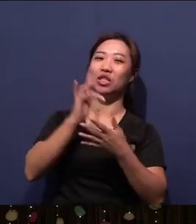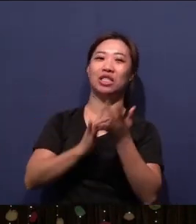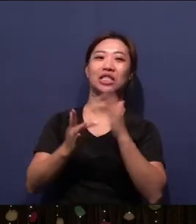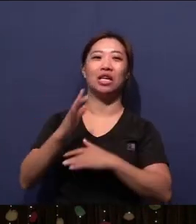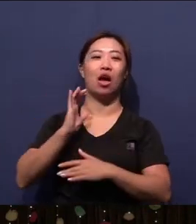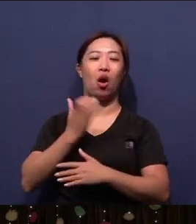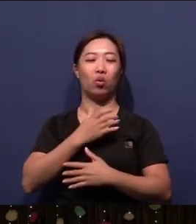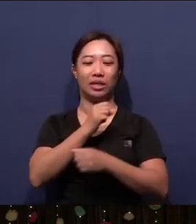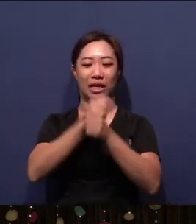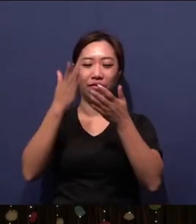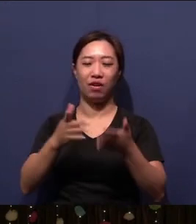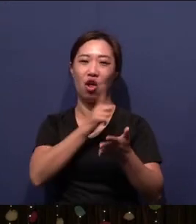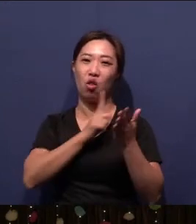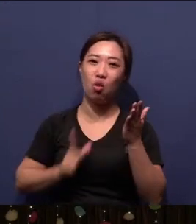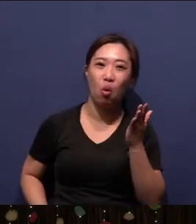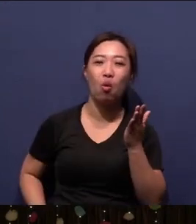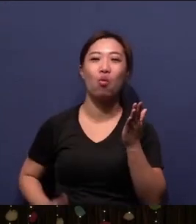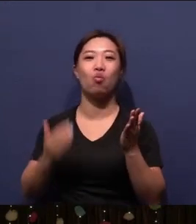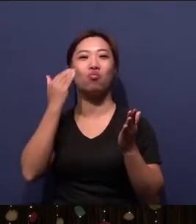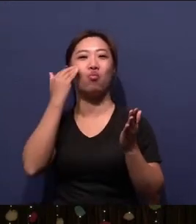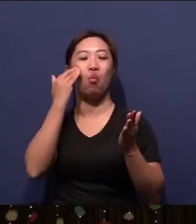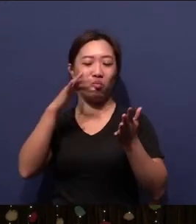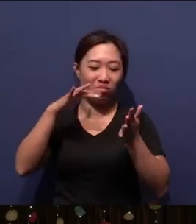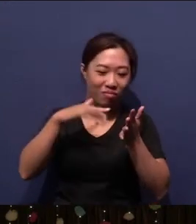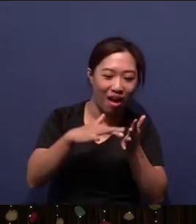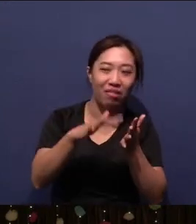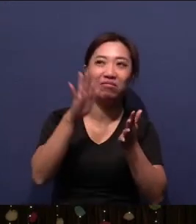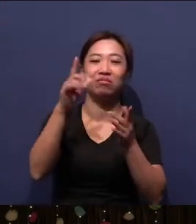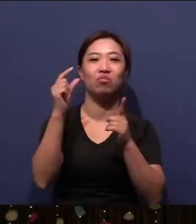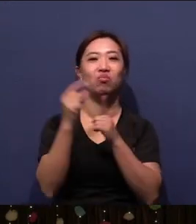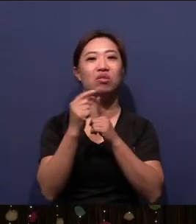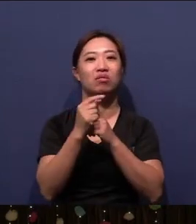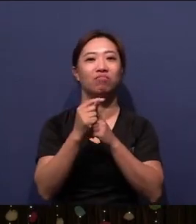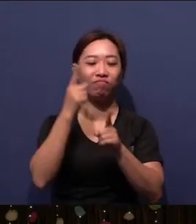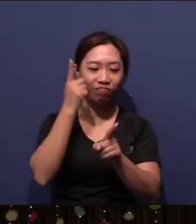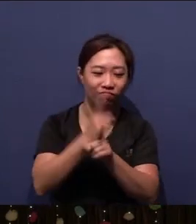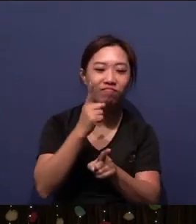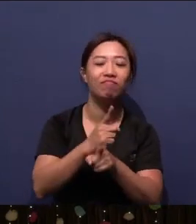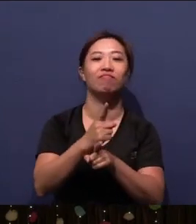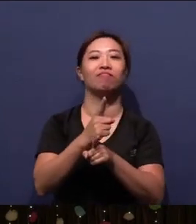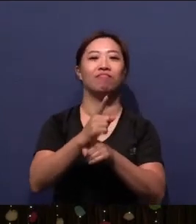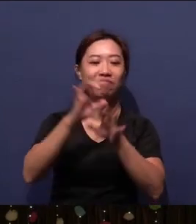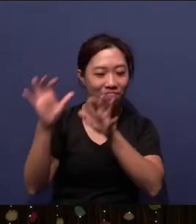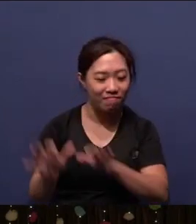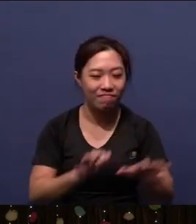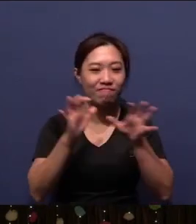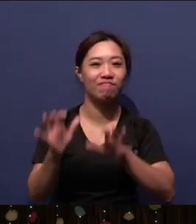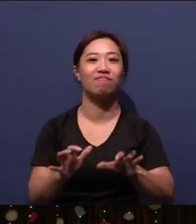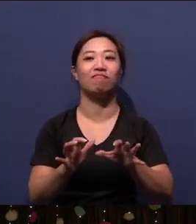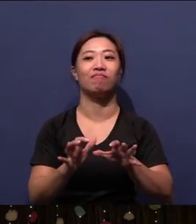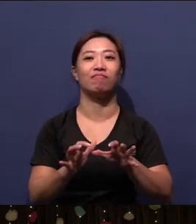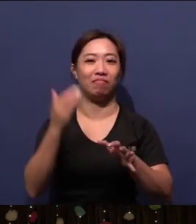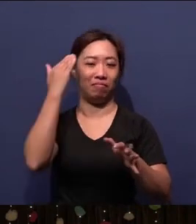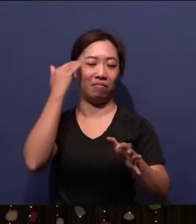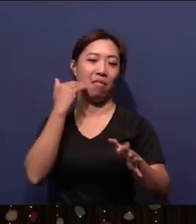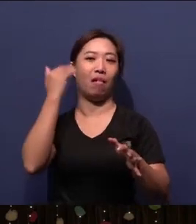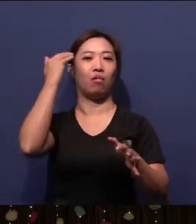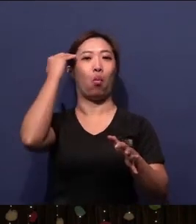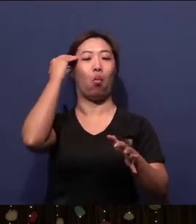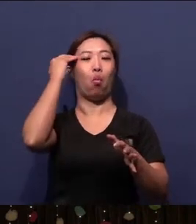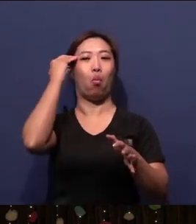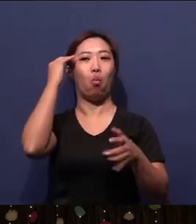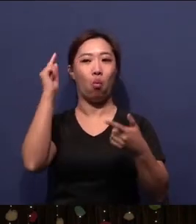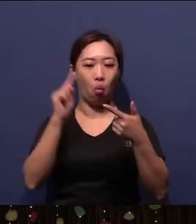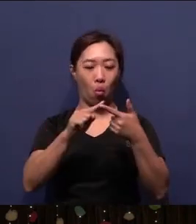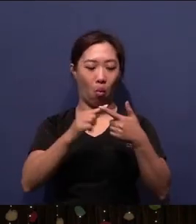Lord, to know and study God's word accurately and actively. There is the head knowledge.